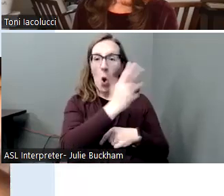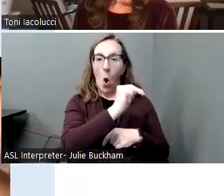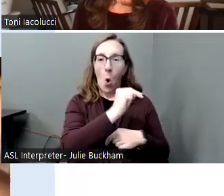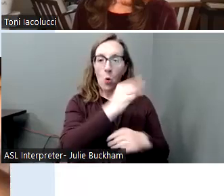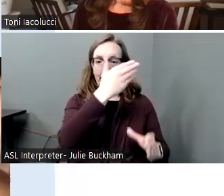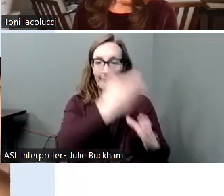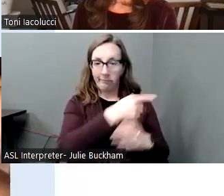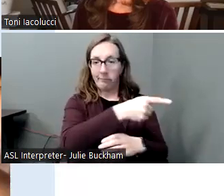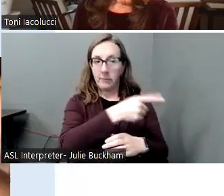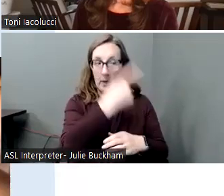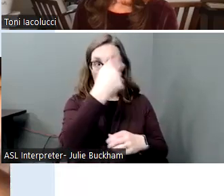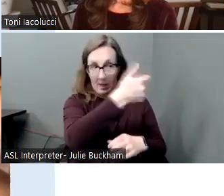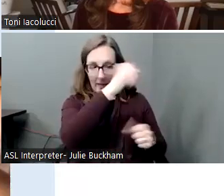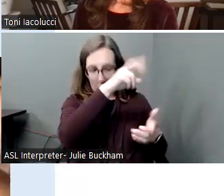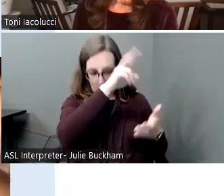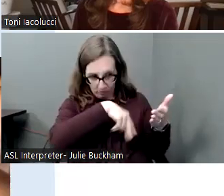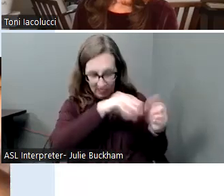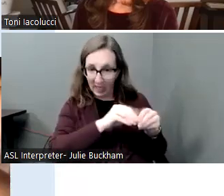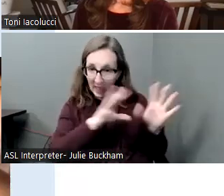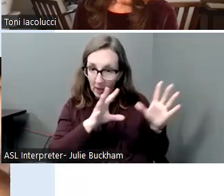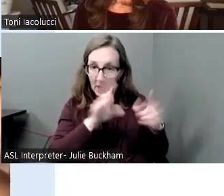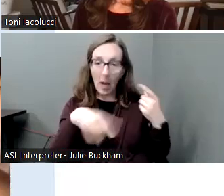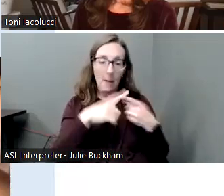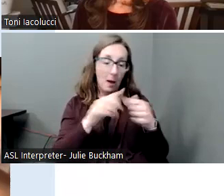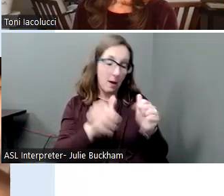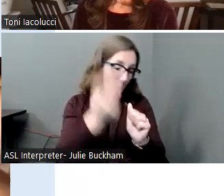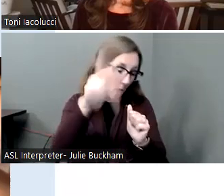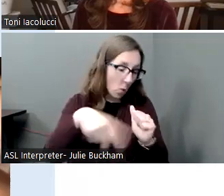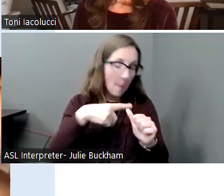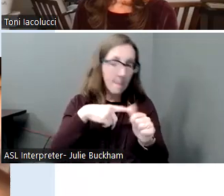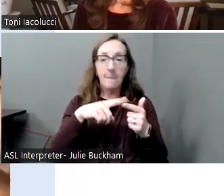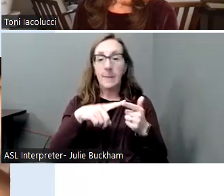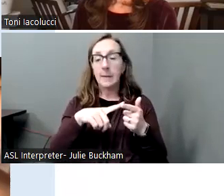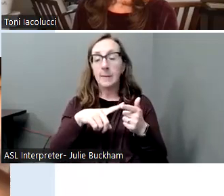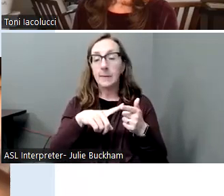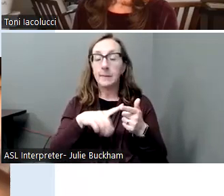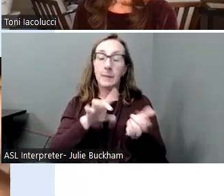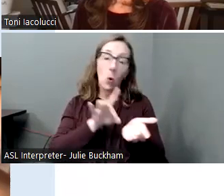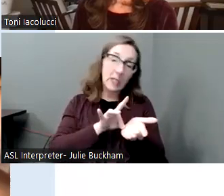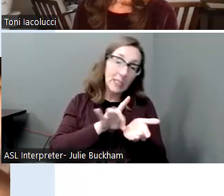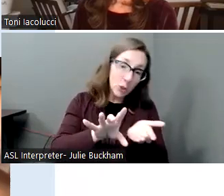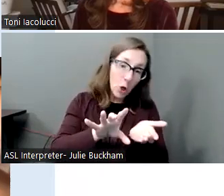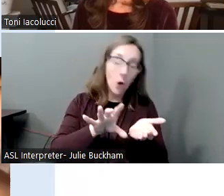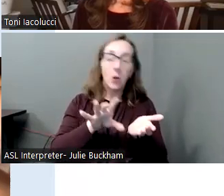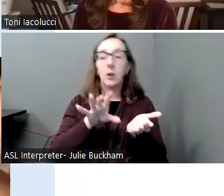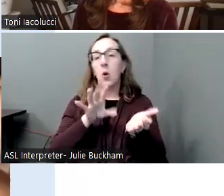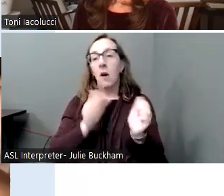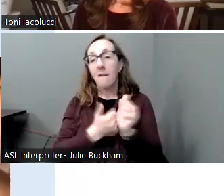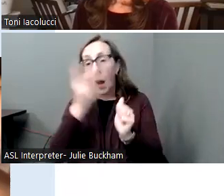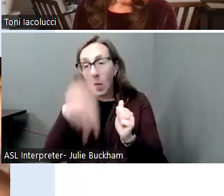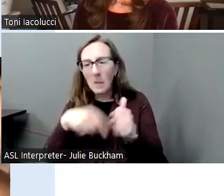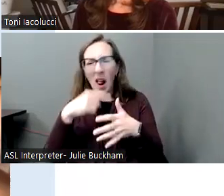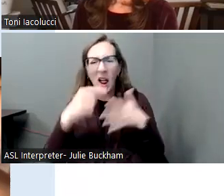follow-up instructions, any discharge materials. And you want to make sure that if the patient